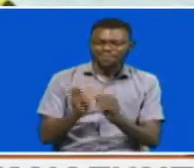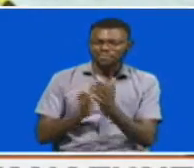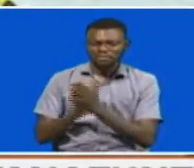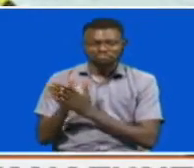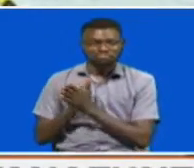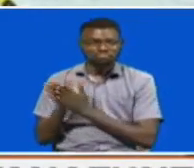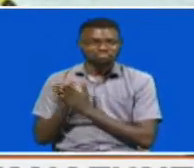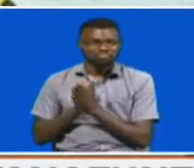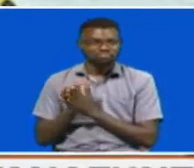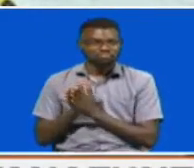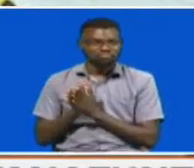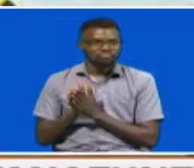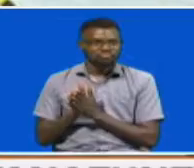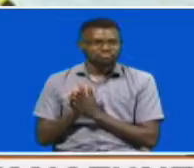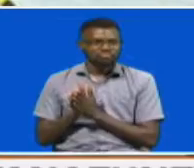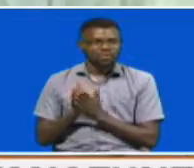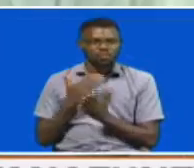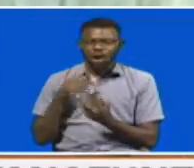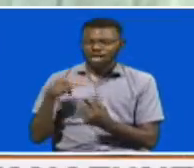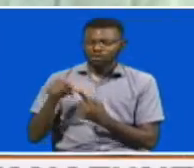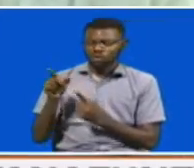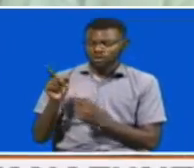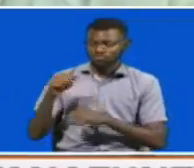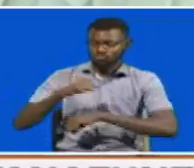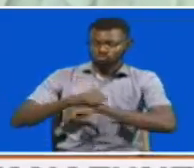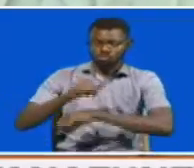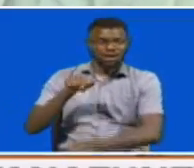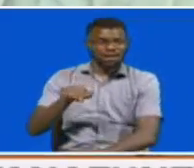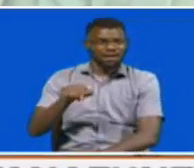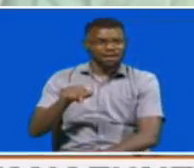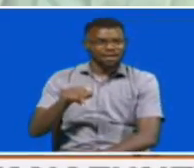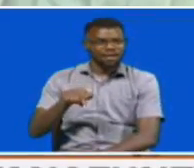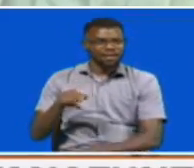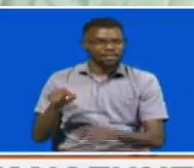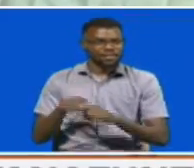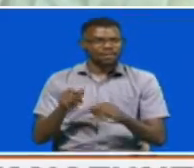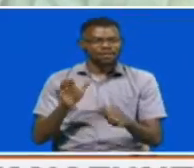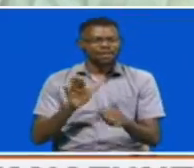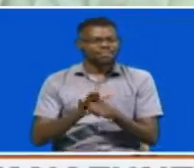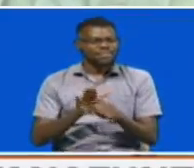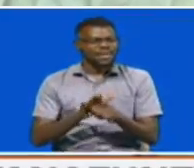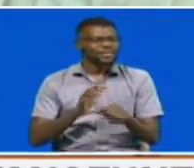to school preference. And most of them, when